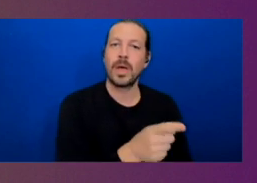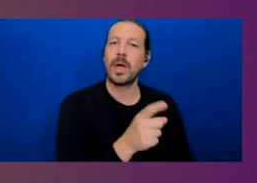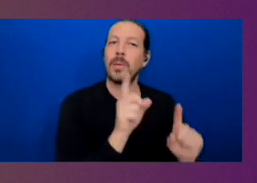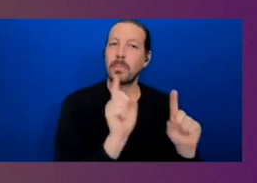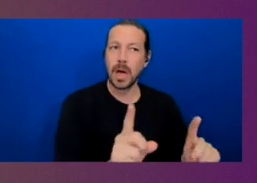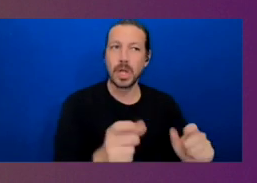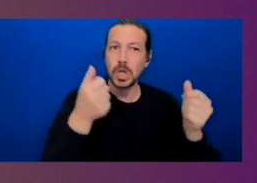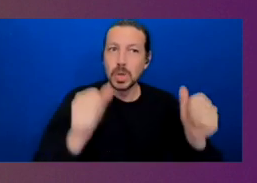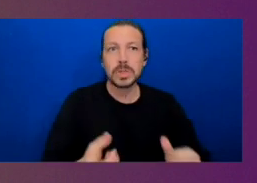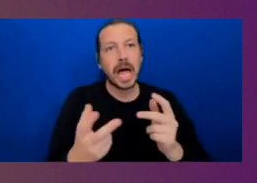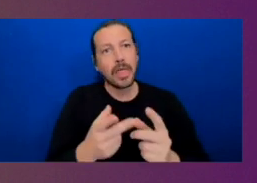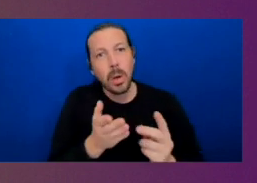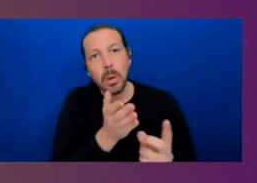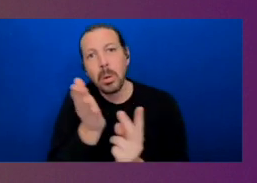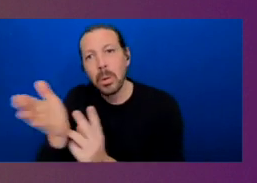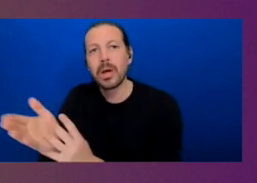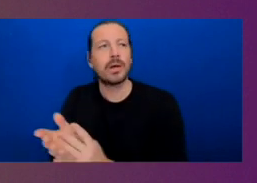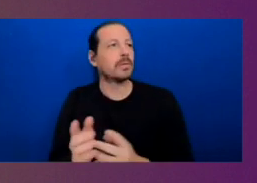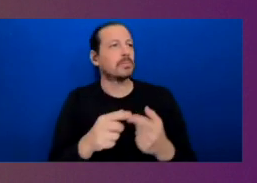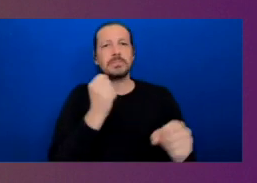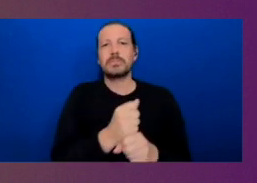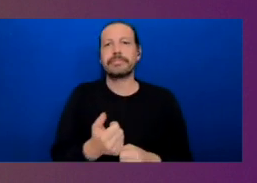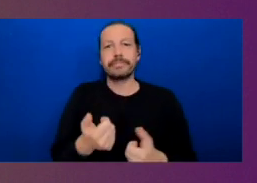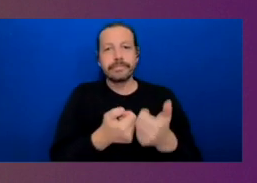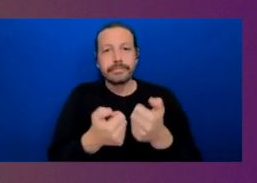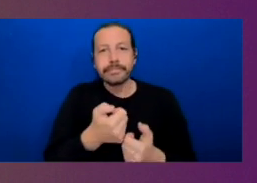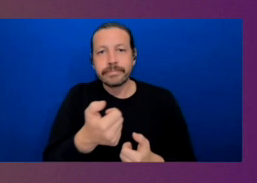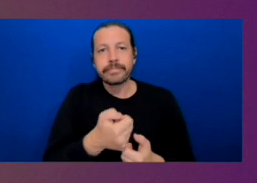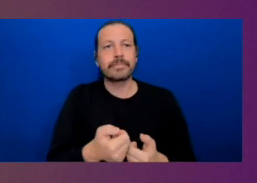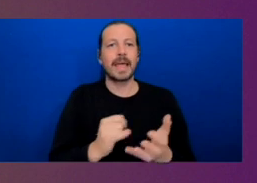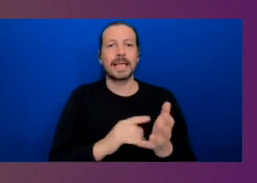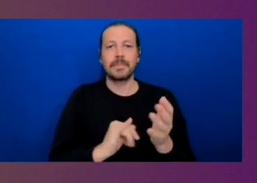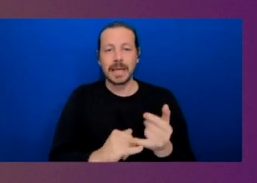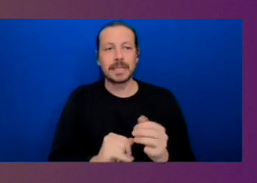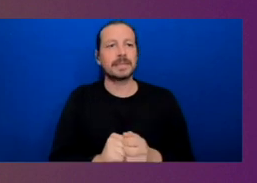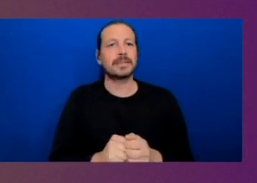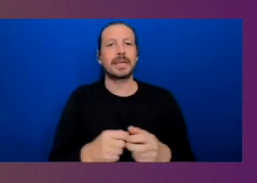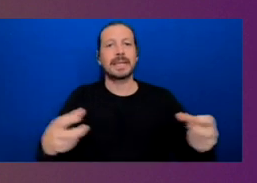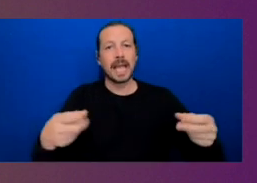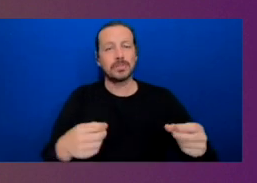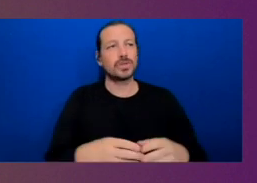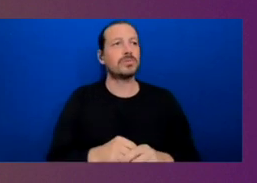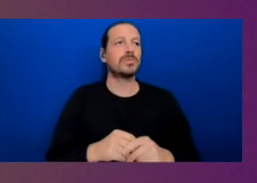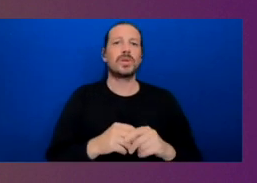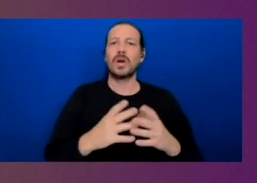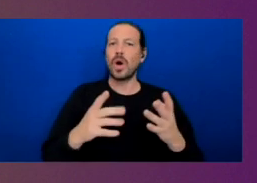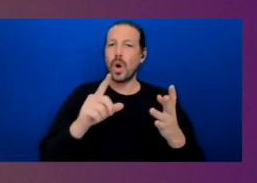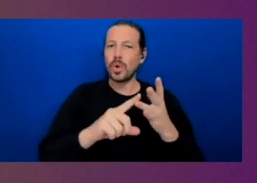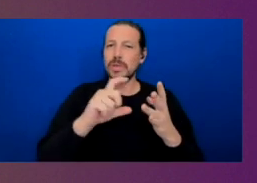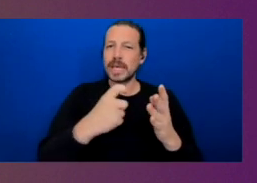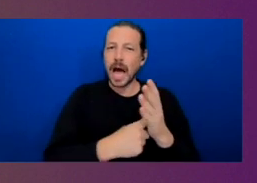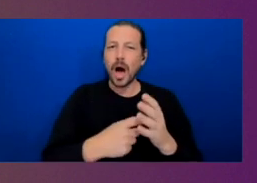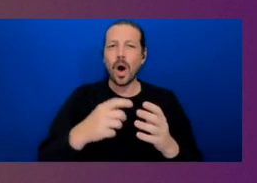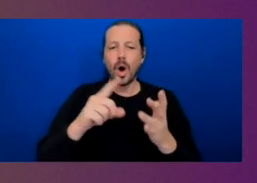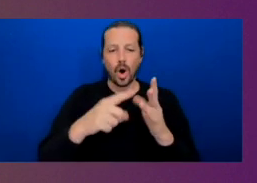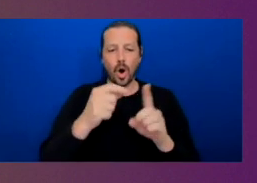community. Solutions like kind of personal texting, captioned video, optical character recognition, or OCR,